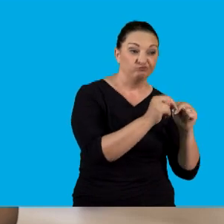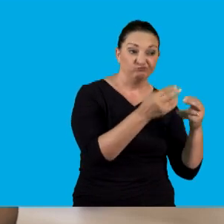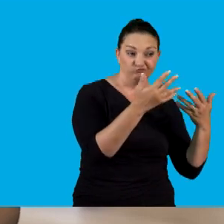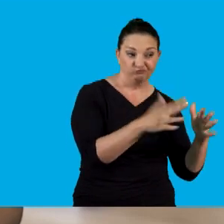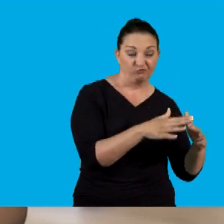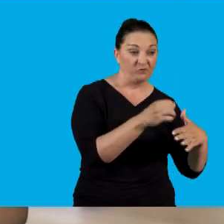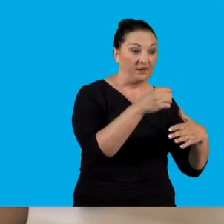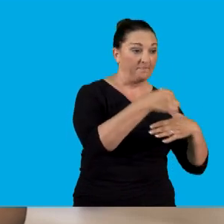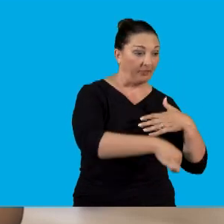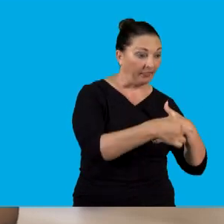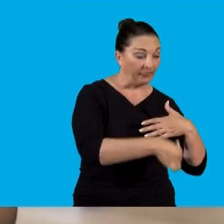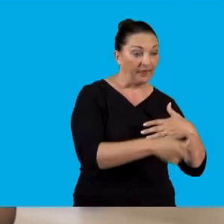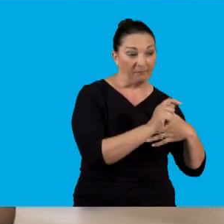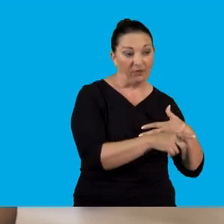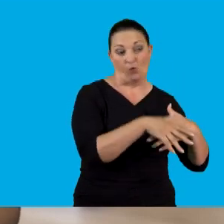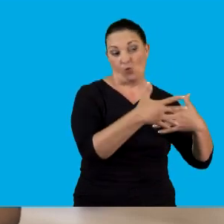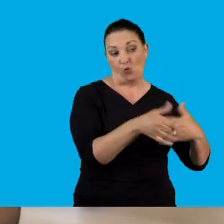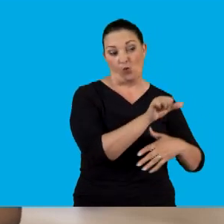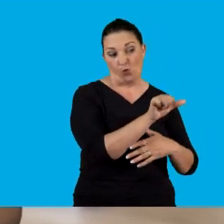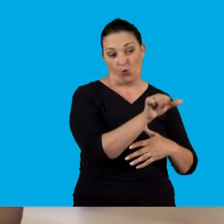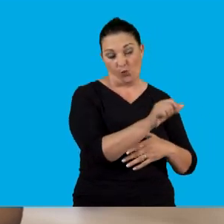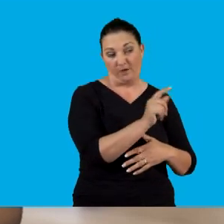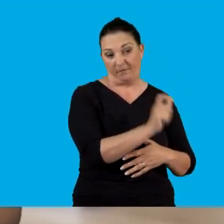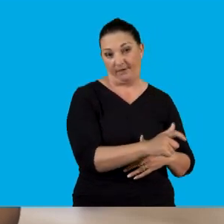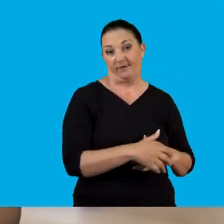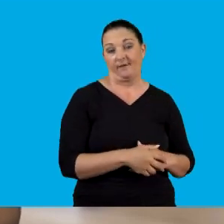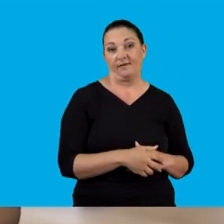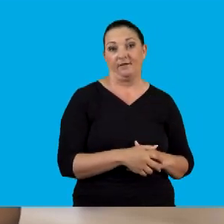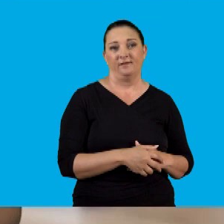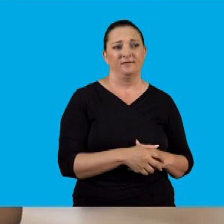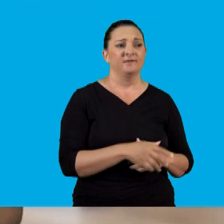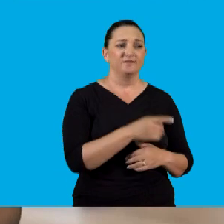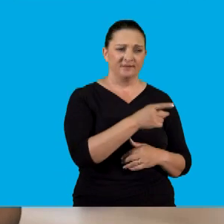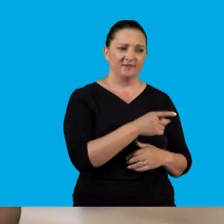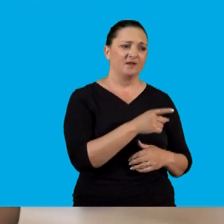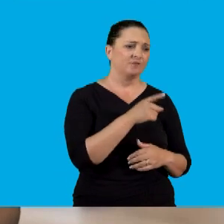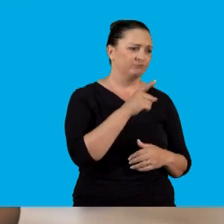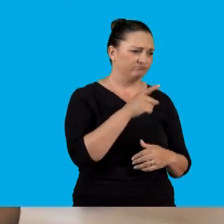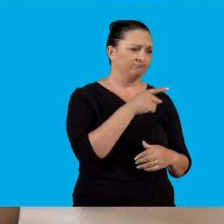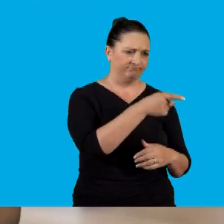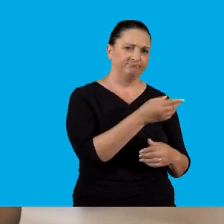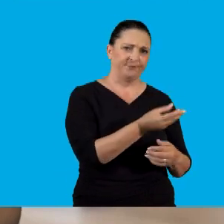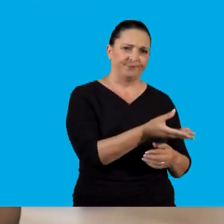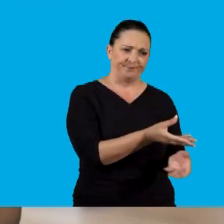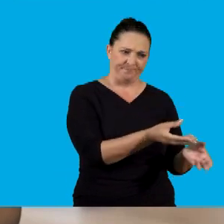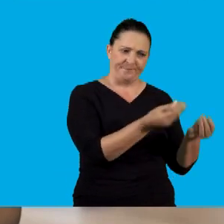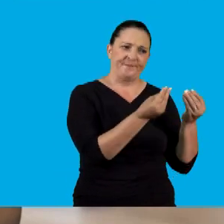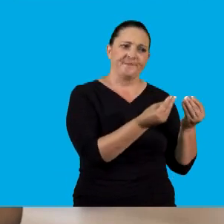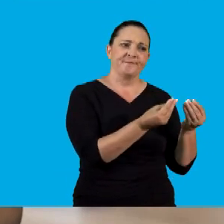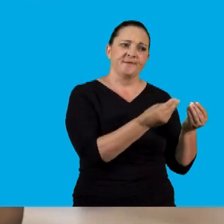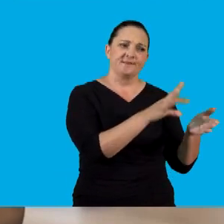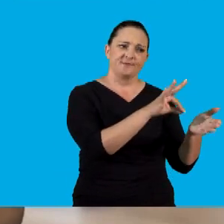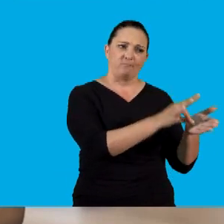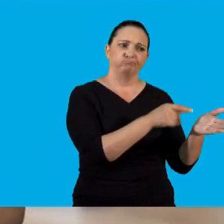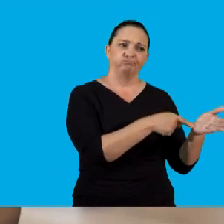employee will be paid monthly or the employee will be paid weekly. And surely employees get the money at the stipulated date that is written in